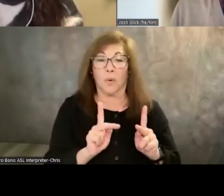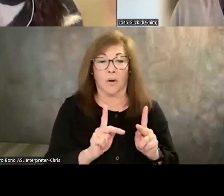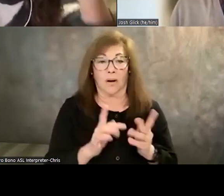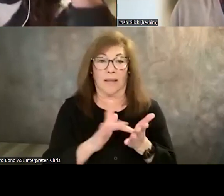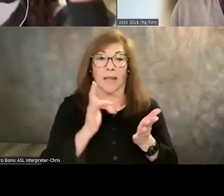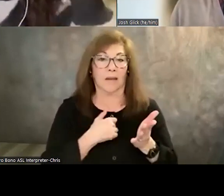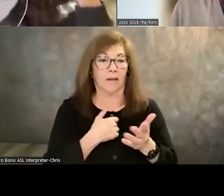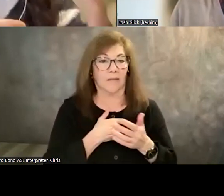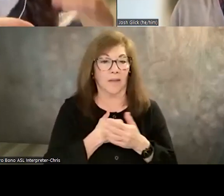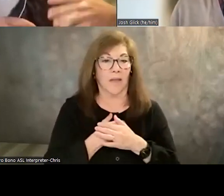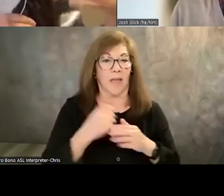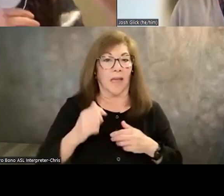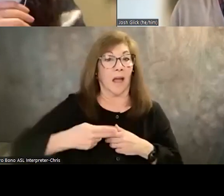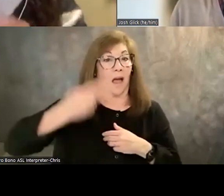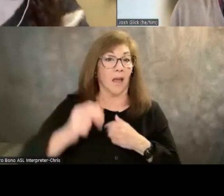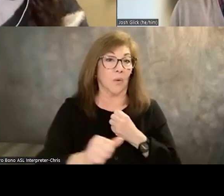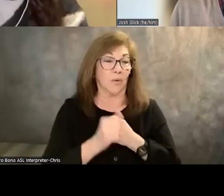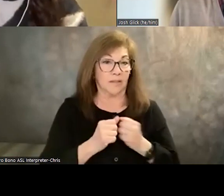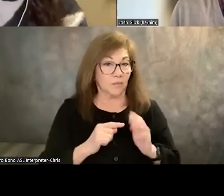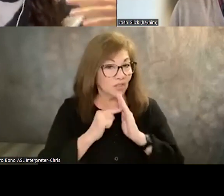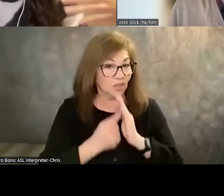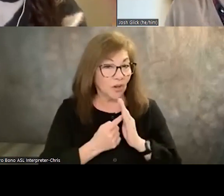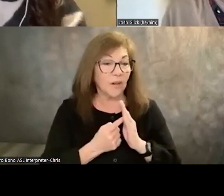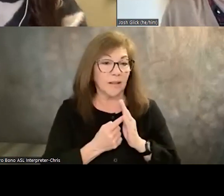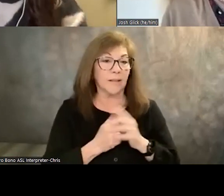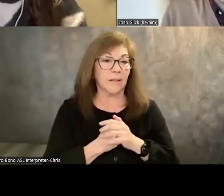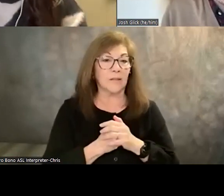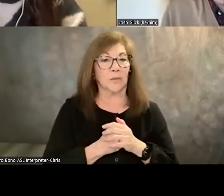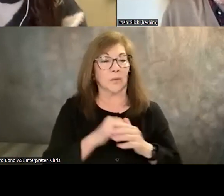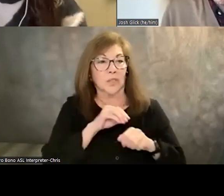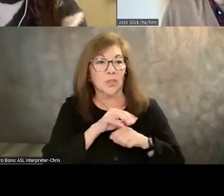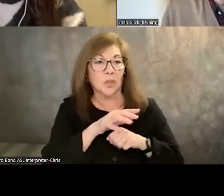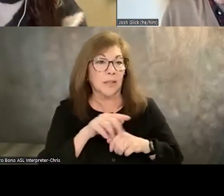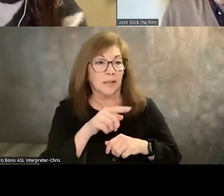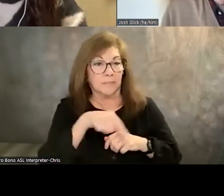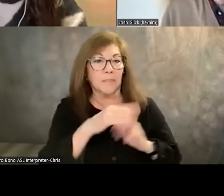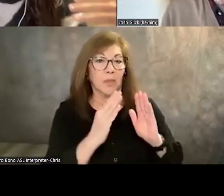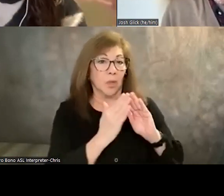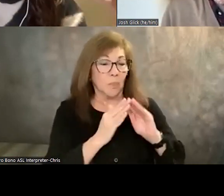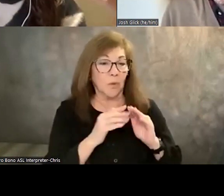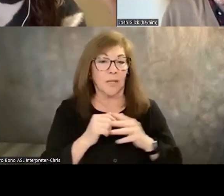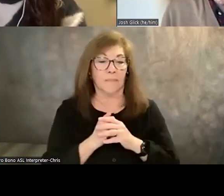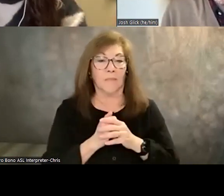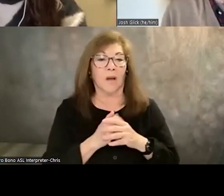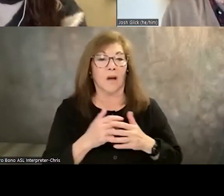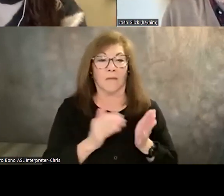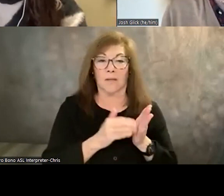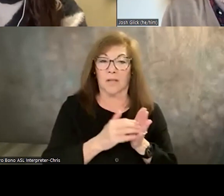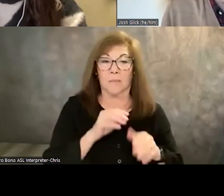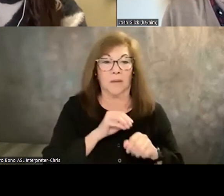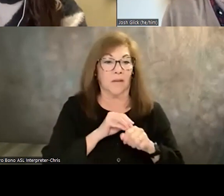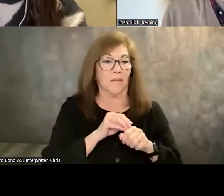at high risk. And we started consulting these communities, oftentimes affected by